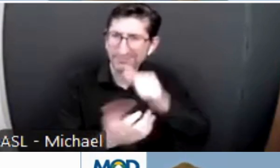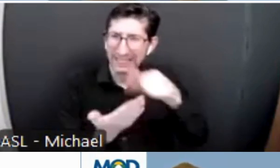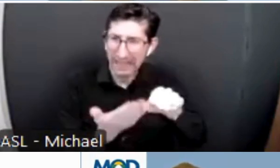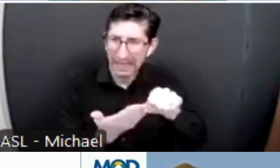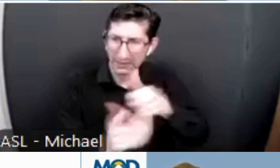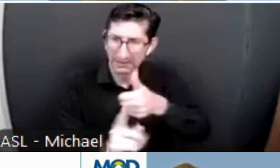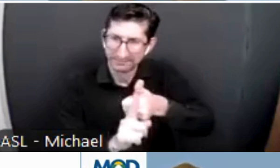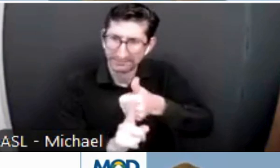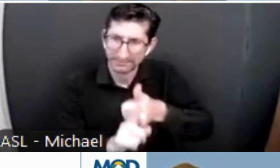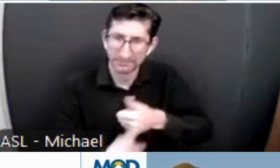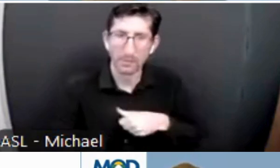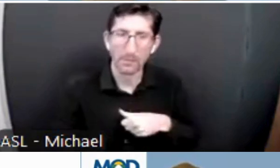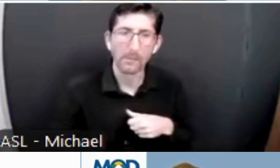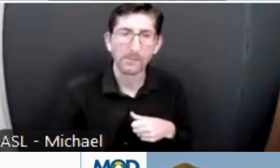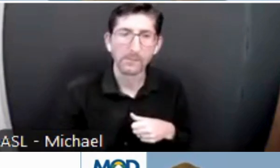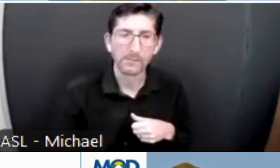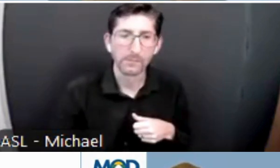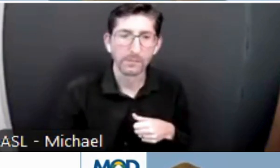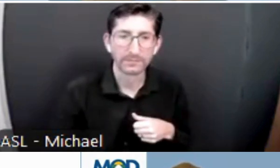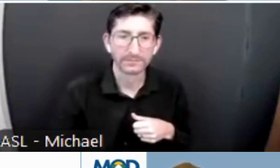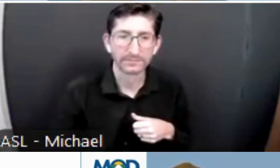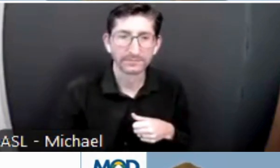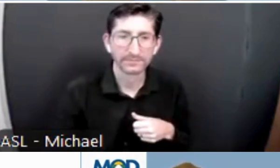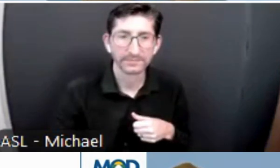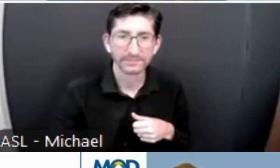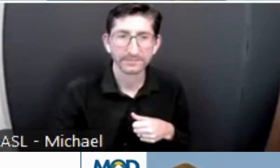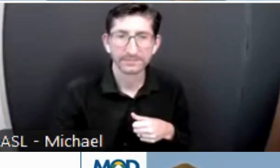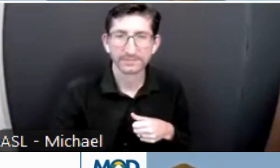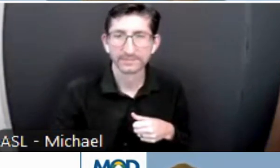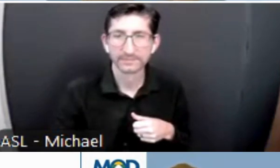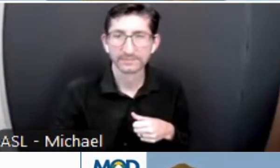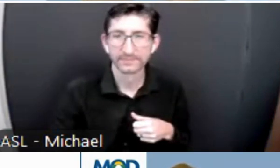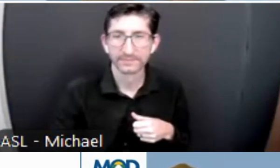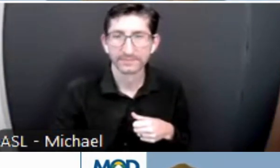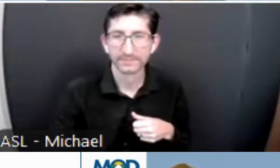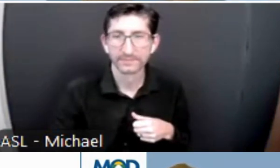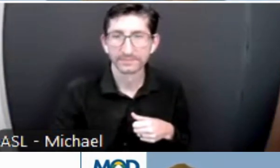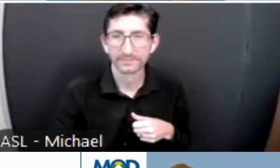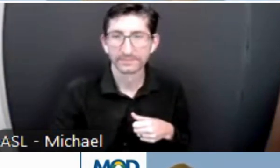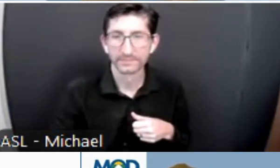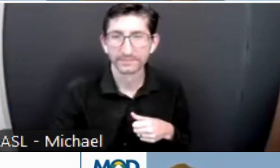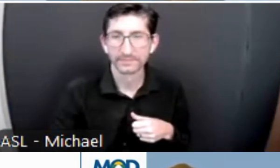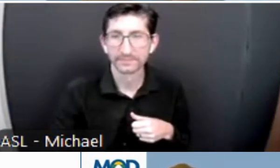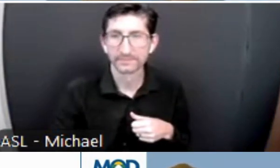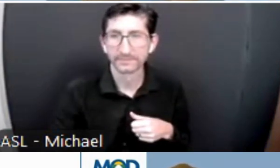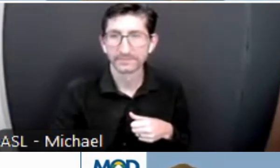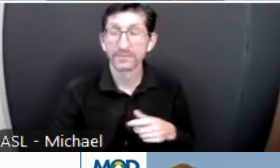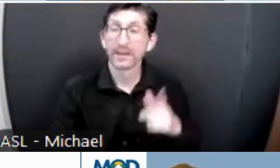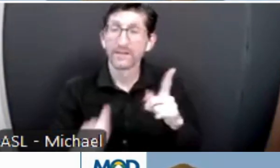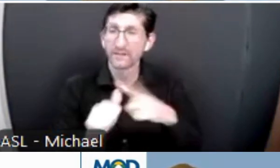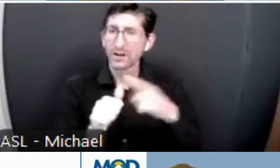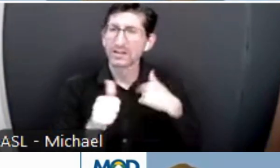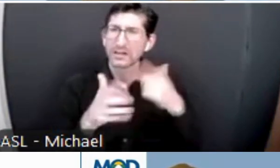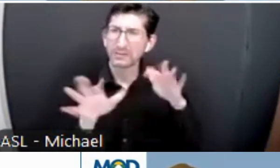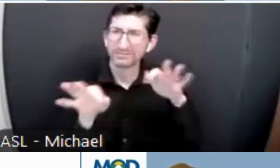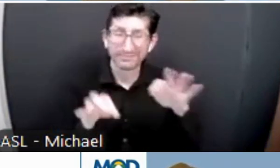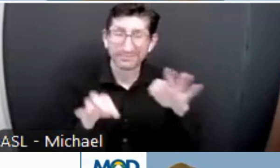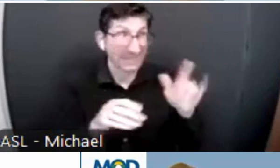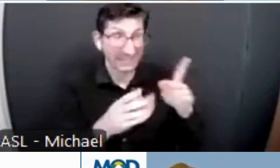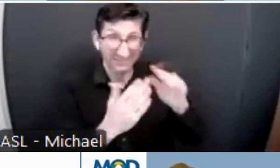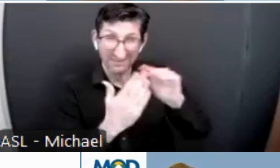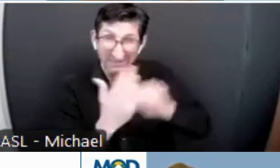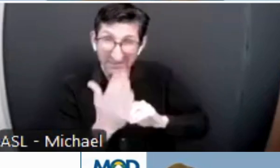So first, I want to highlight again that drafting a reasonable accommodation or modification is usually very simple. It's generally a